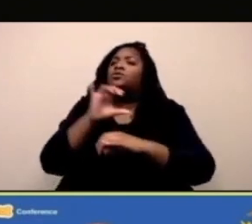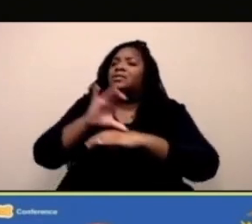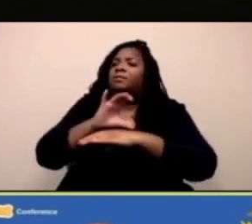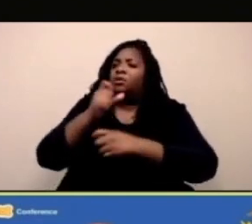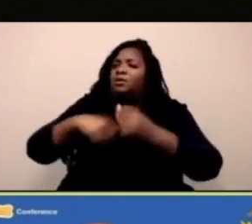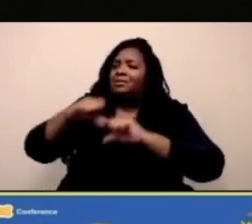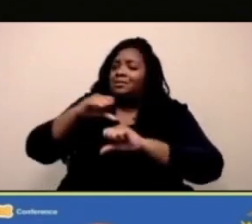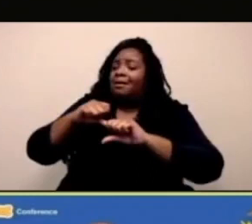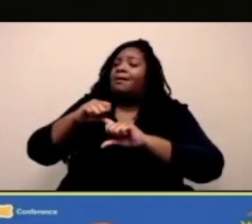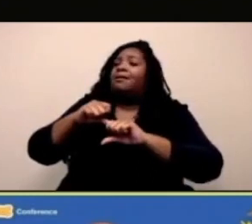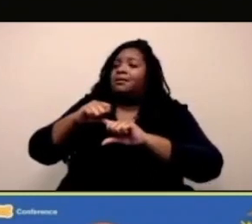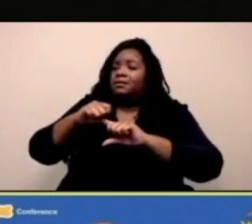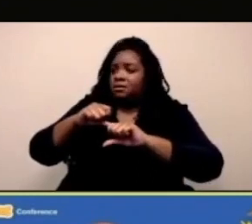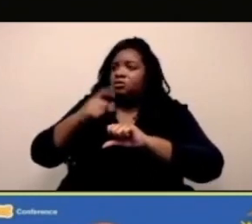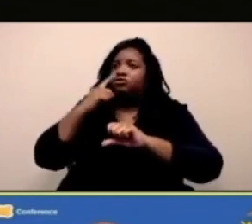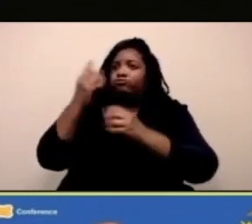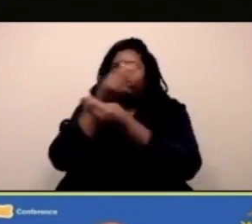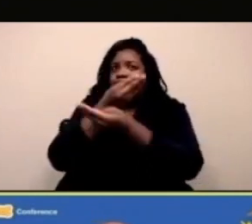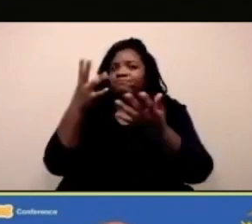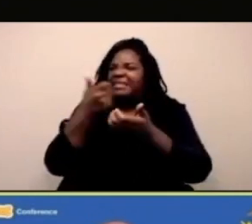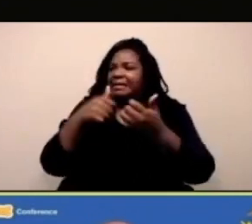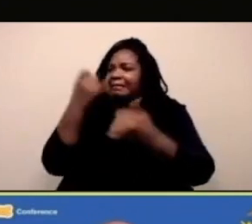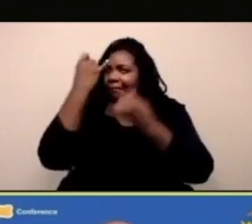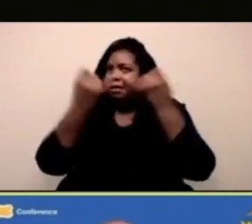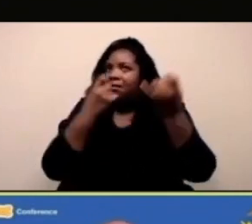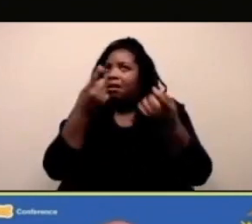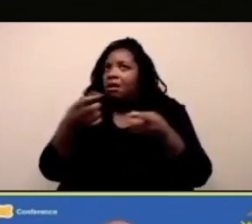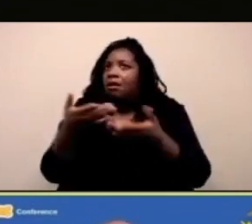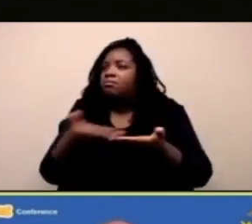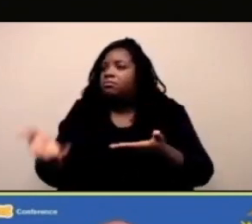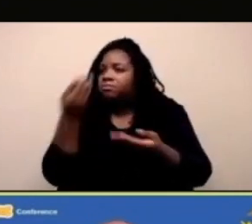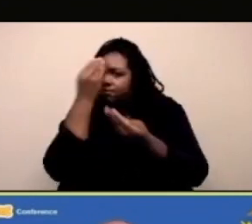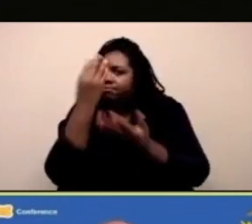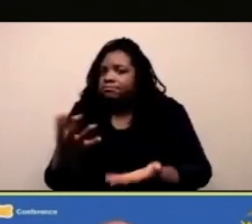to express an idea? Anybody want to share?